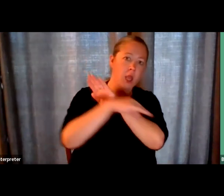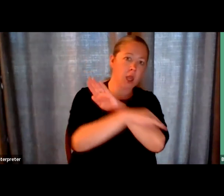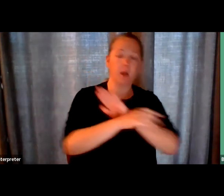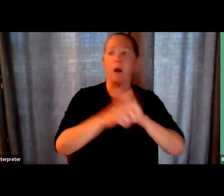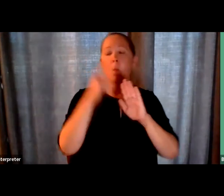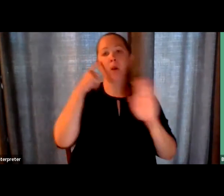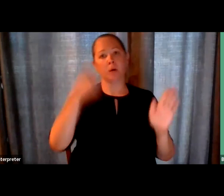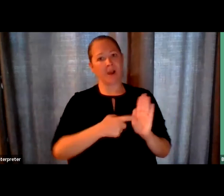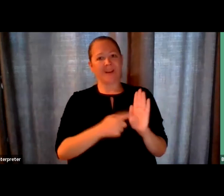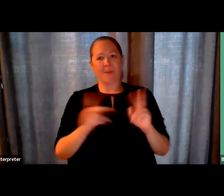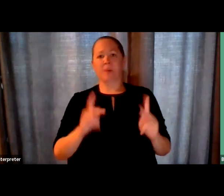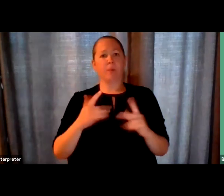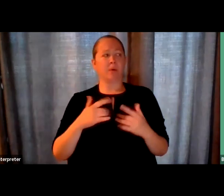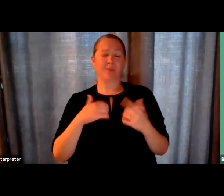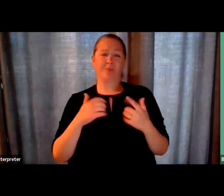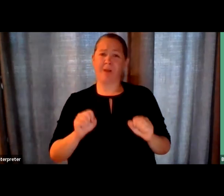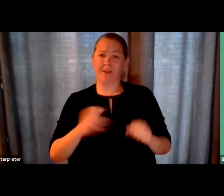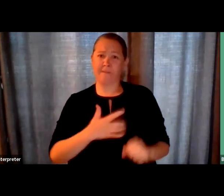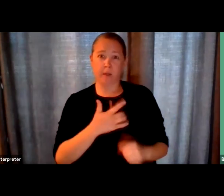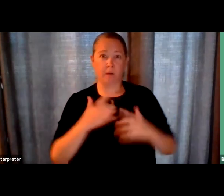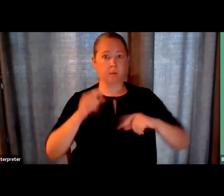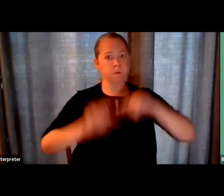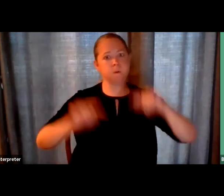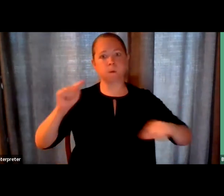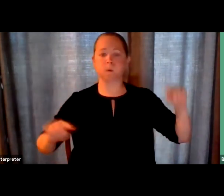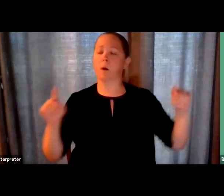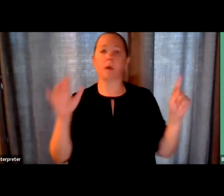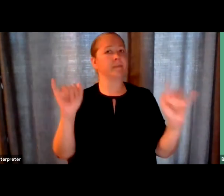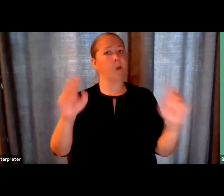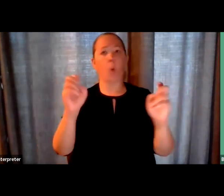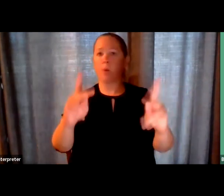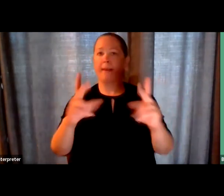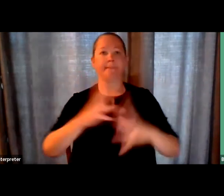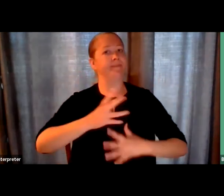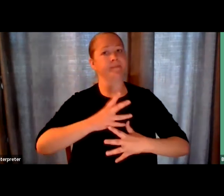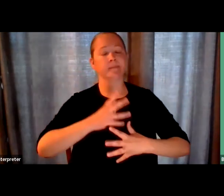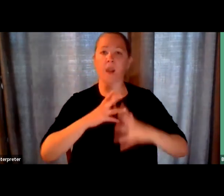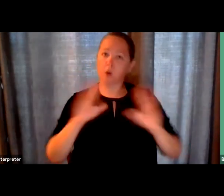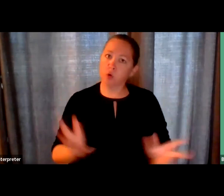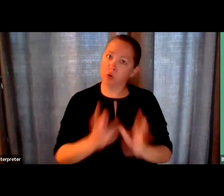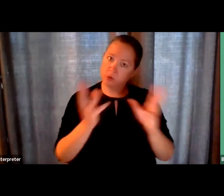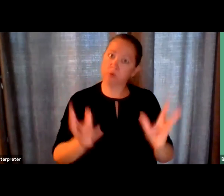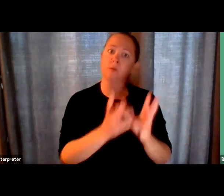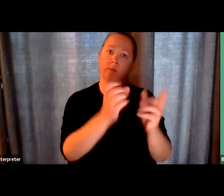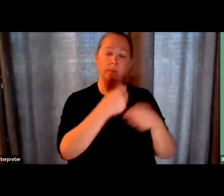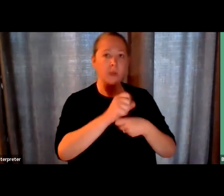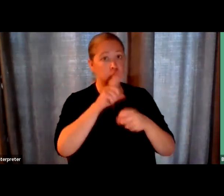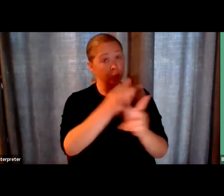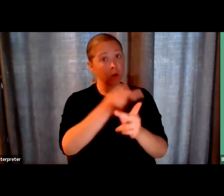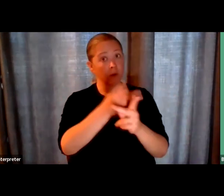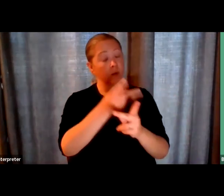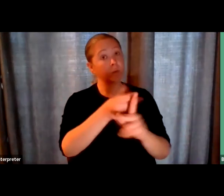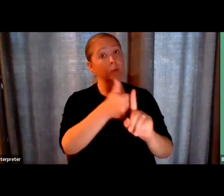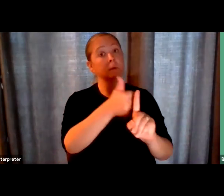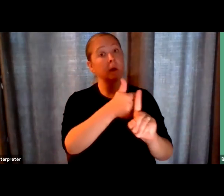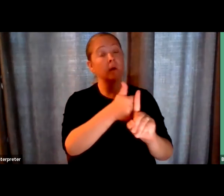are probably feeling a lot of different things today, and that's okay. Encourage you to make sure you're taking care of yourself, reaching